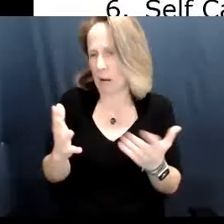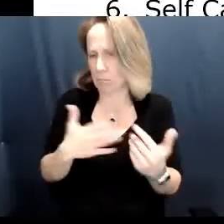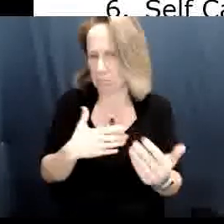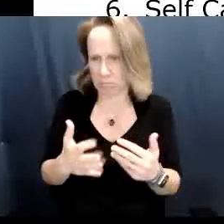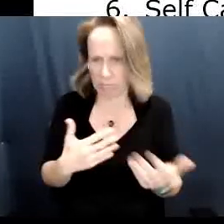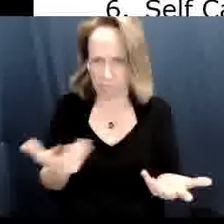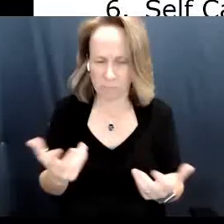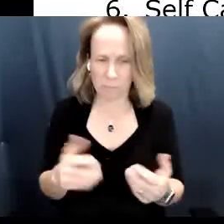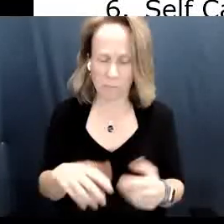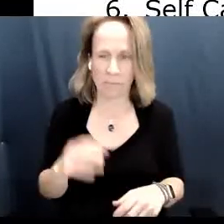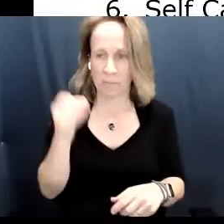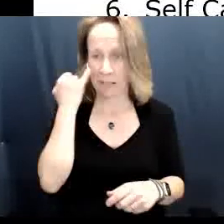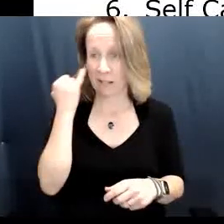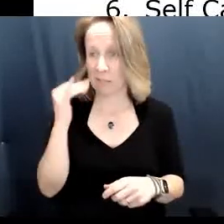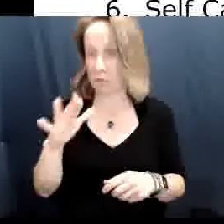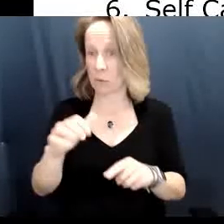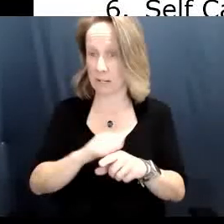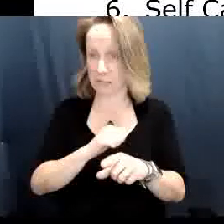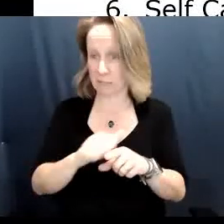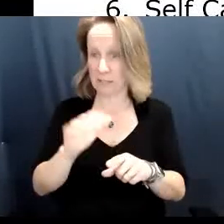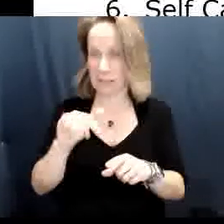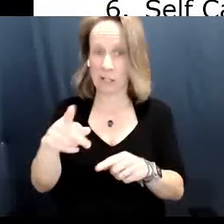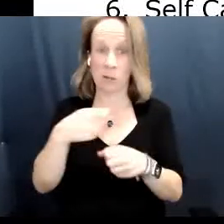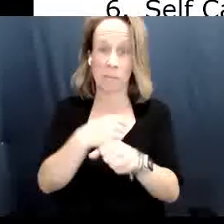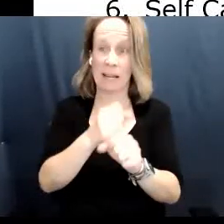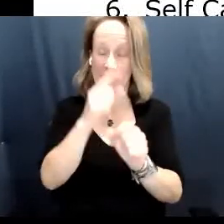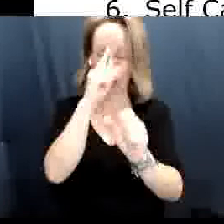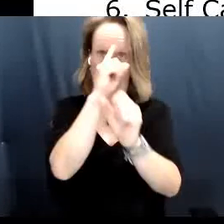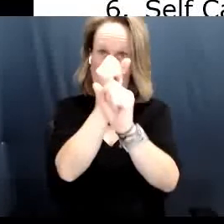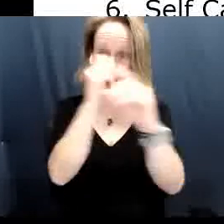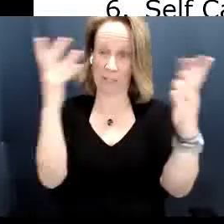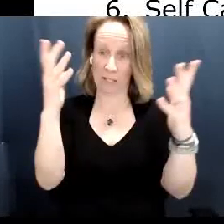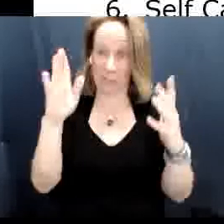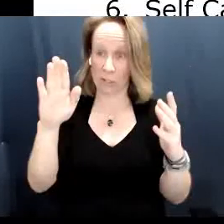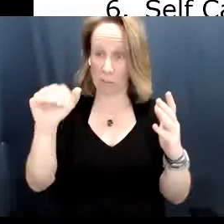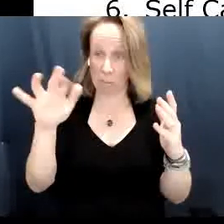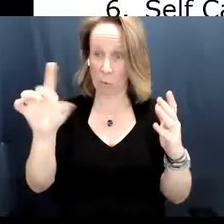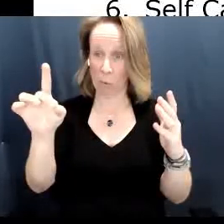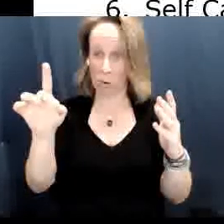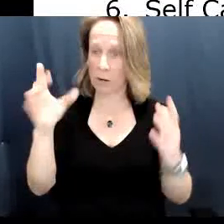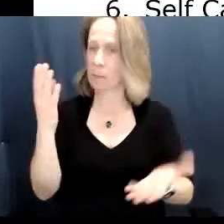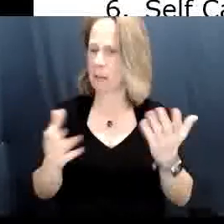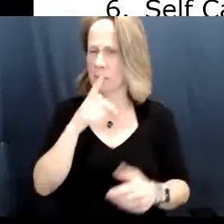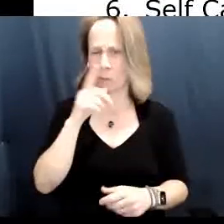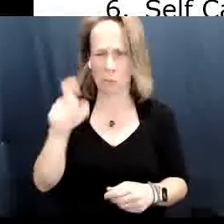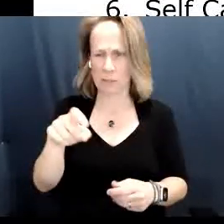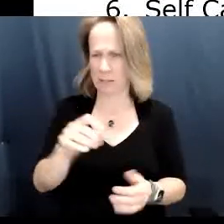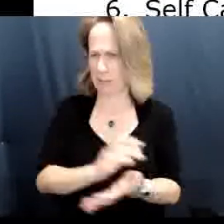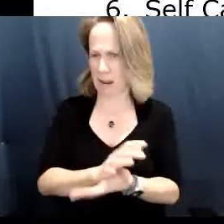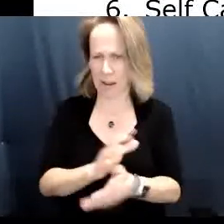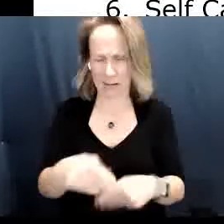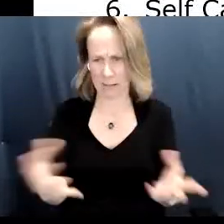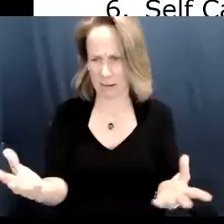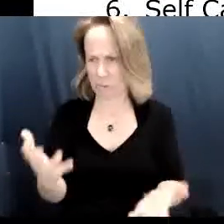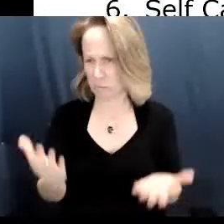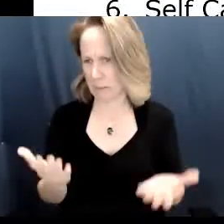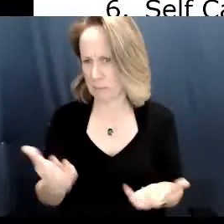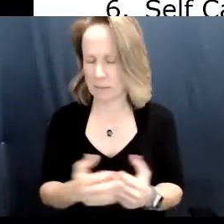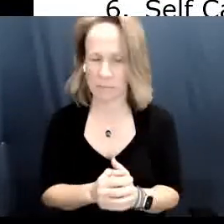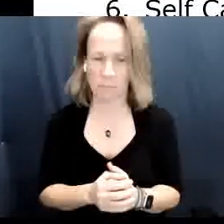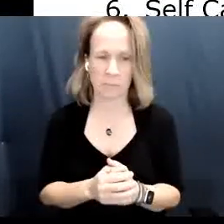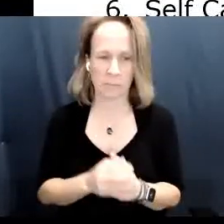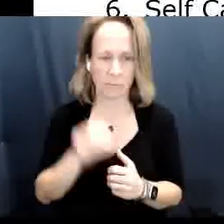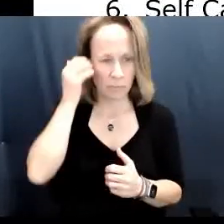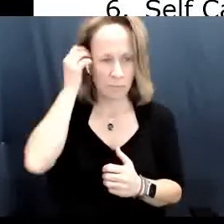your activity is going to be you're making a vision board, a handout might not always be necessary. So in our